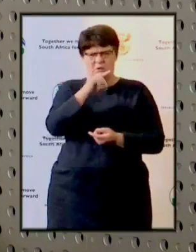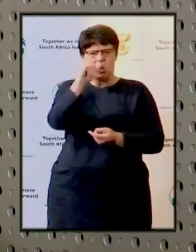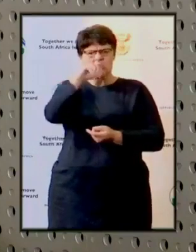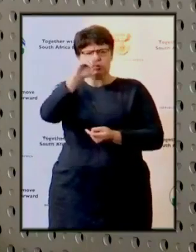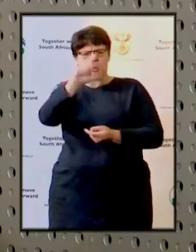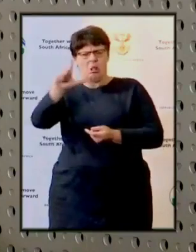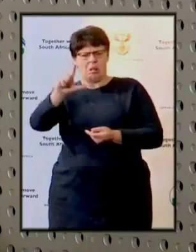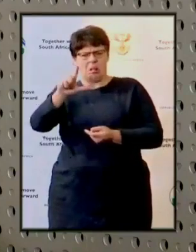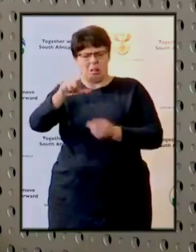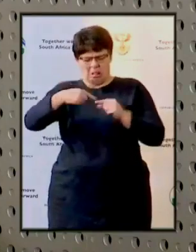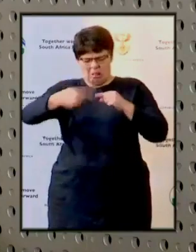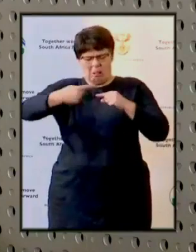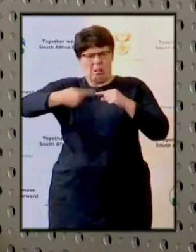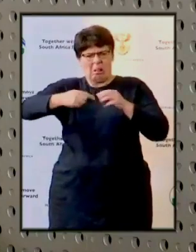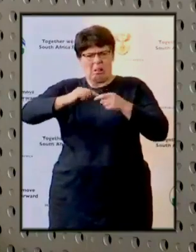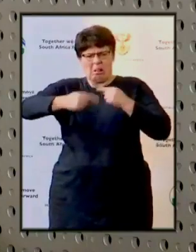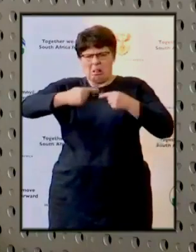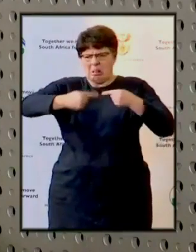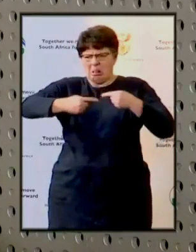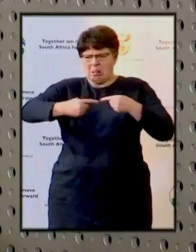imboza. Yes.